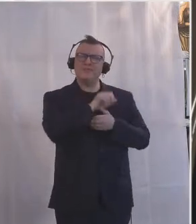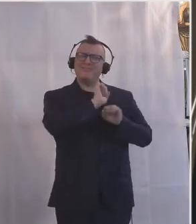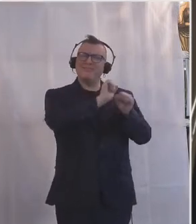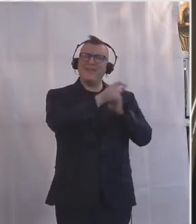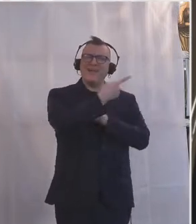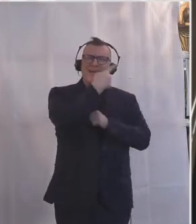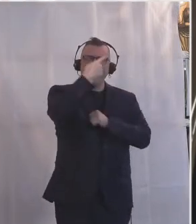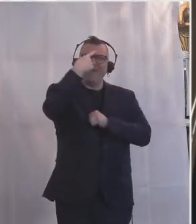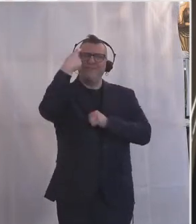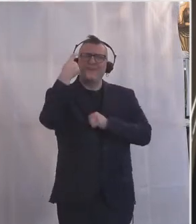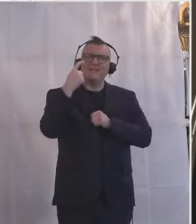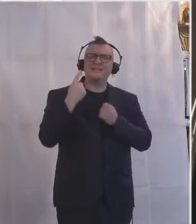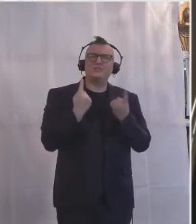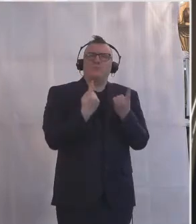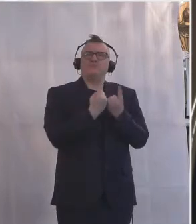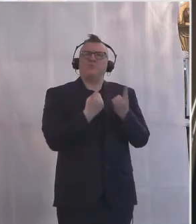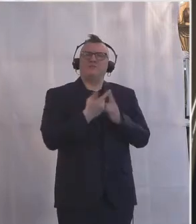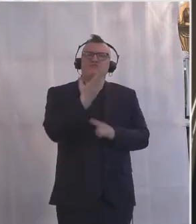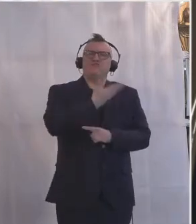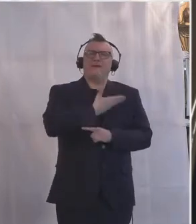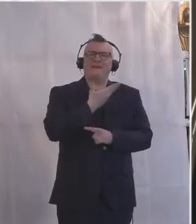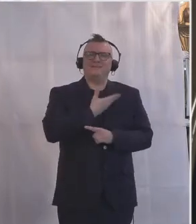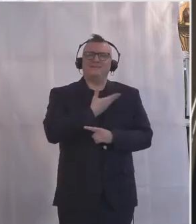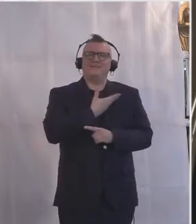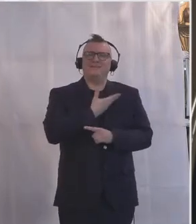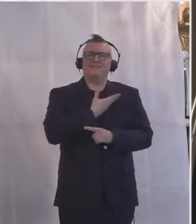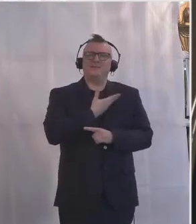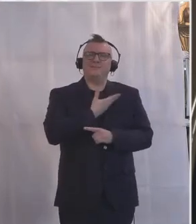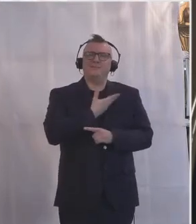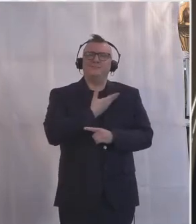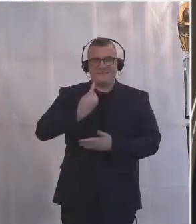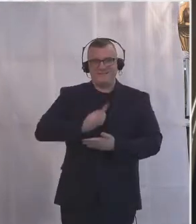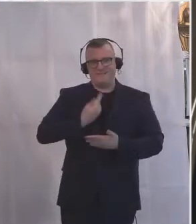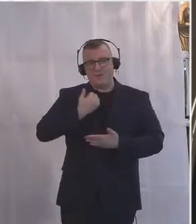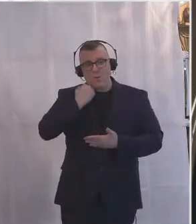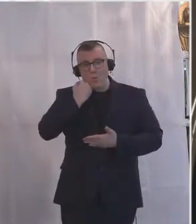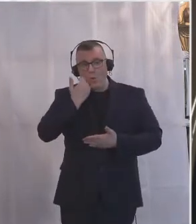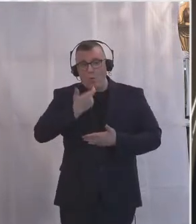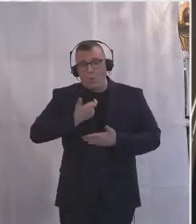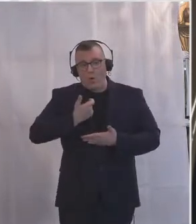your IP is your moat. So you've got your idea, but your IP is the moat around that.